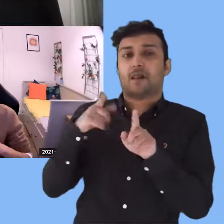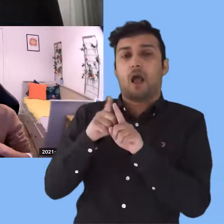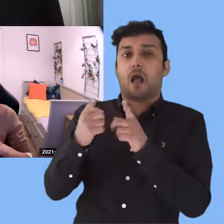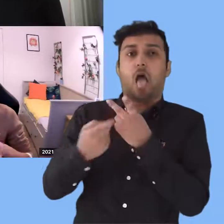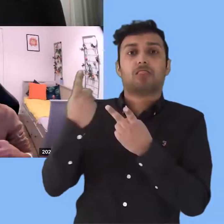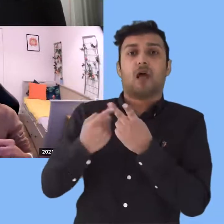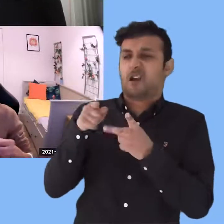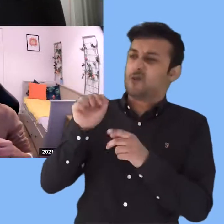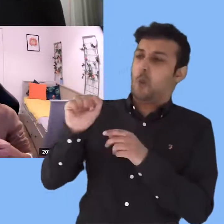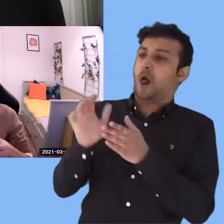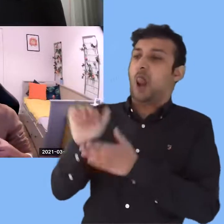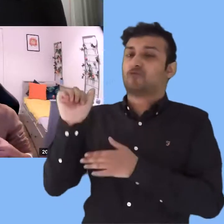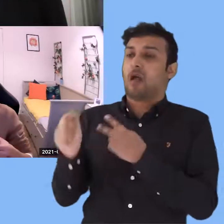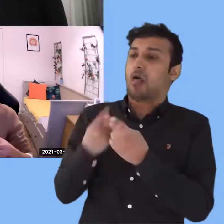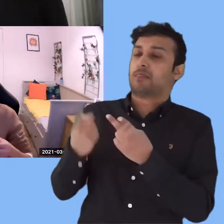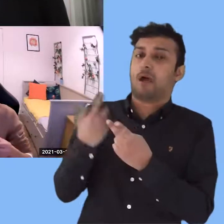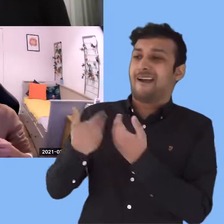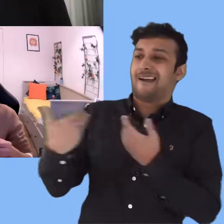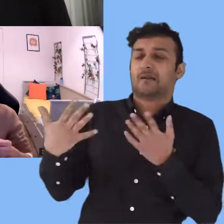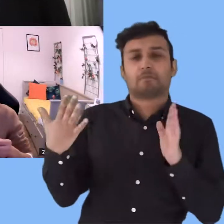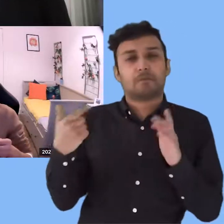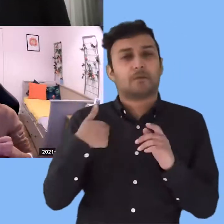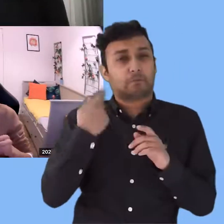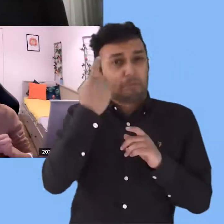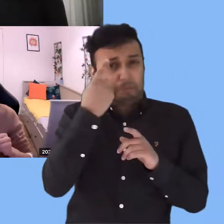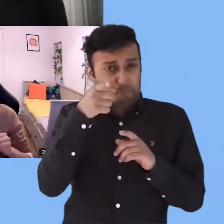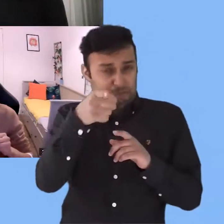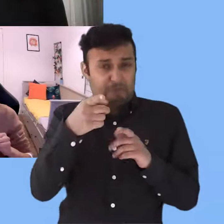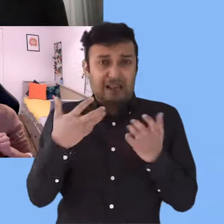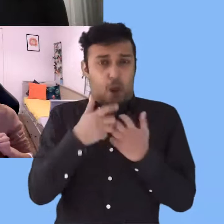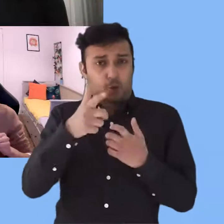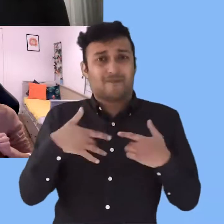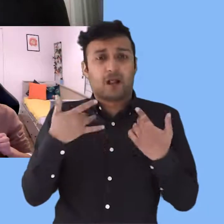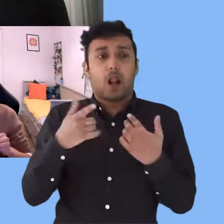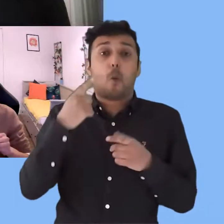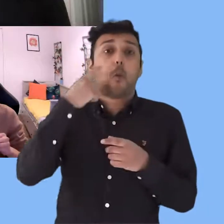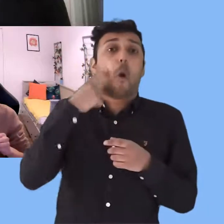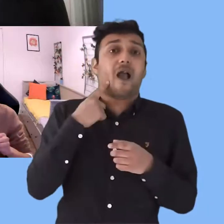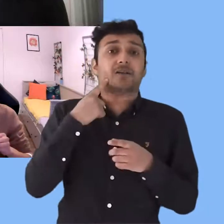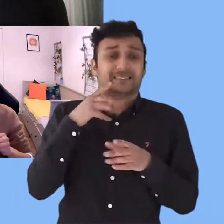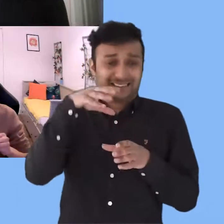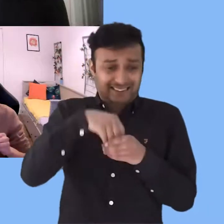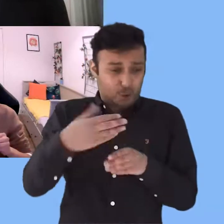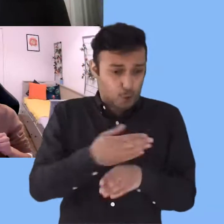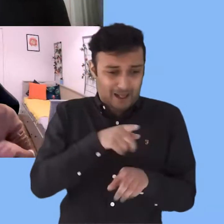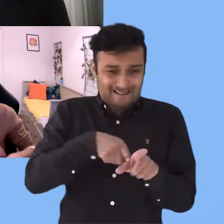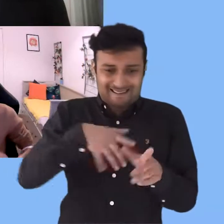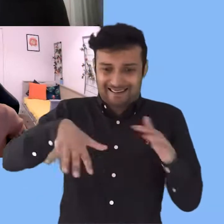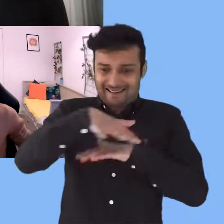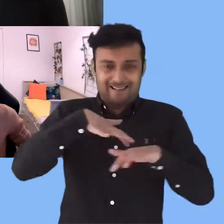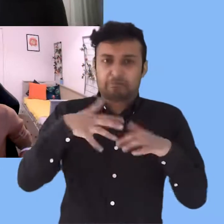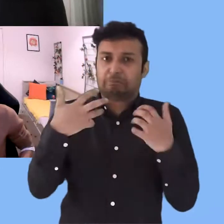to how whiteness operates in the early year space as you see it. Yeah, and I think I felt